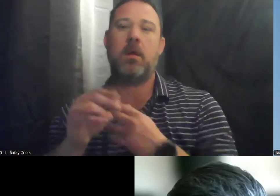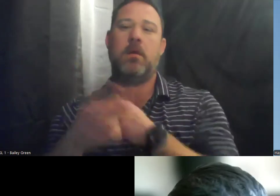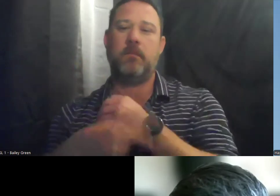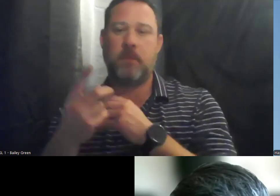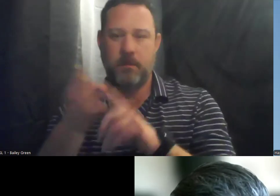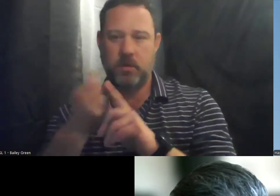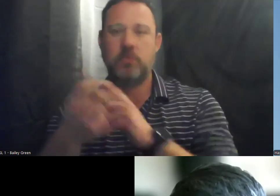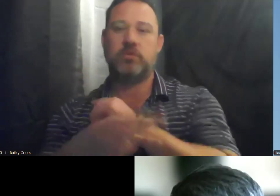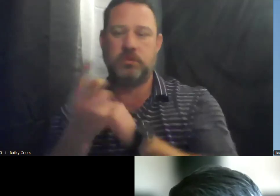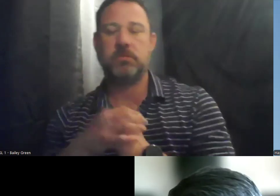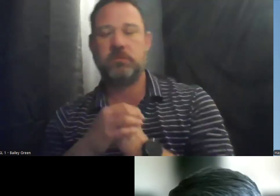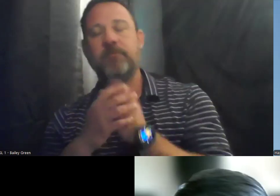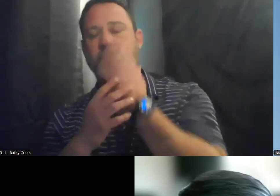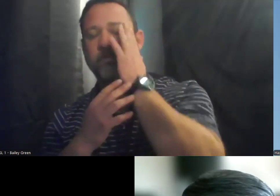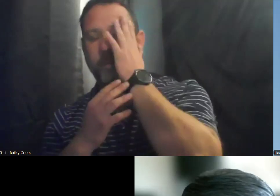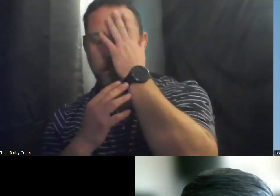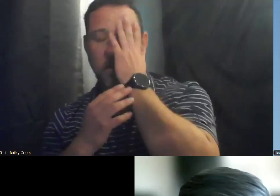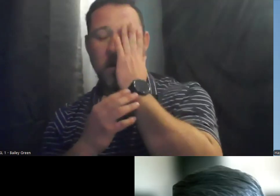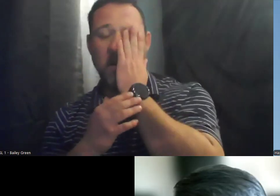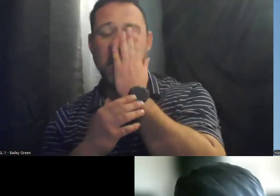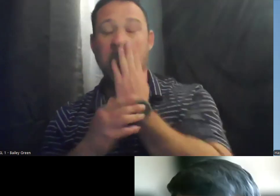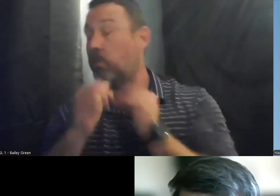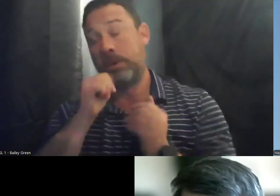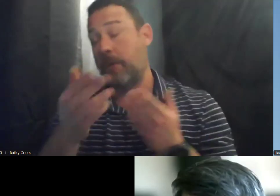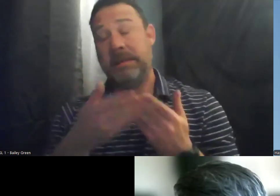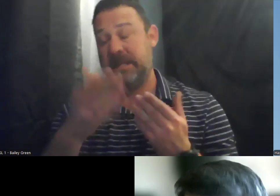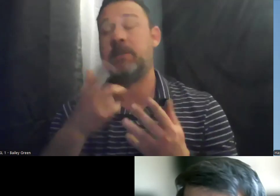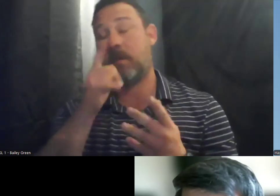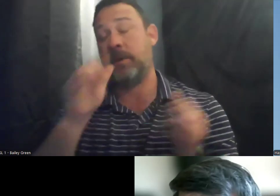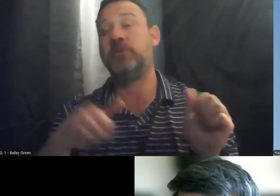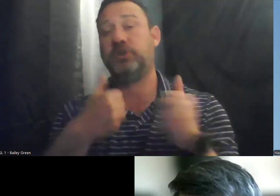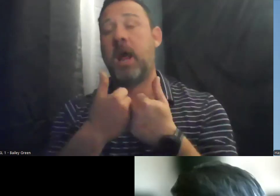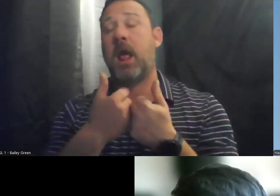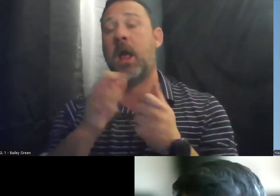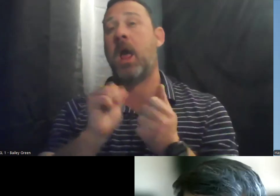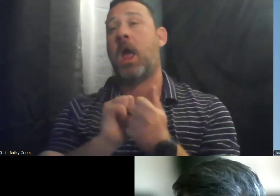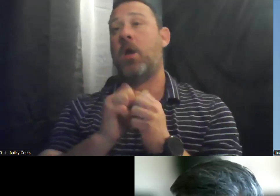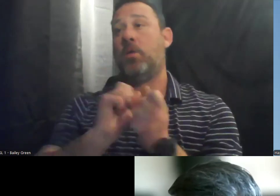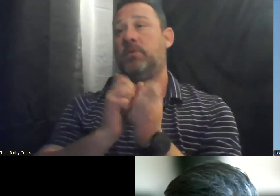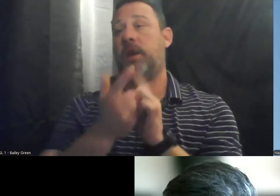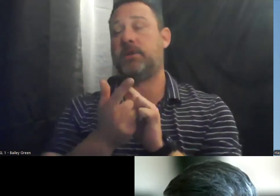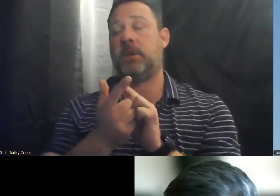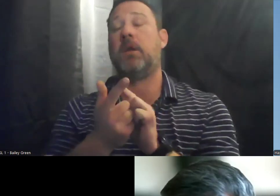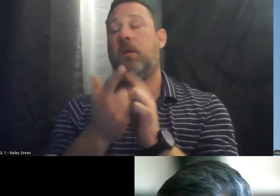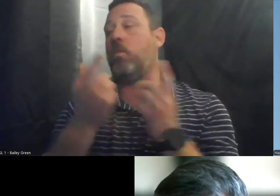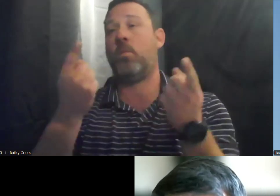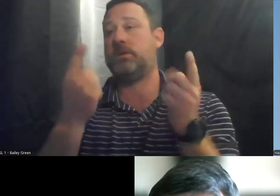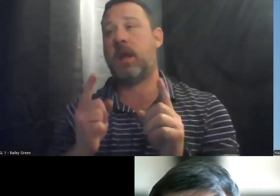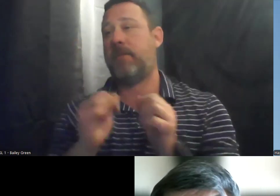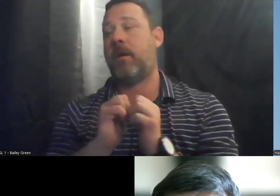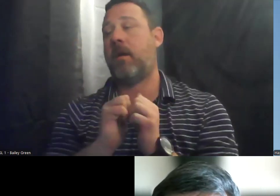not going to be easy. And so I think that's going to be a challenge to us, is how do we translate what is happening? And also, how do